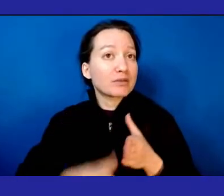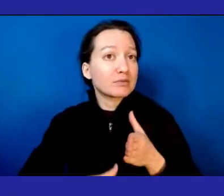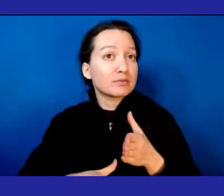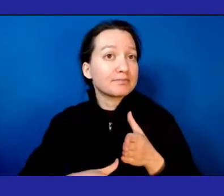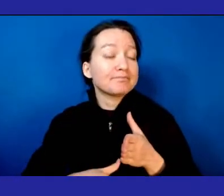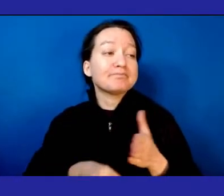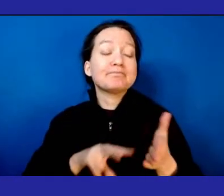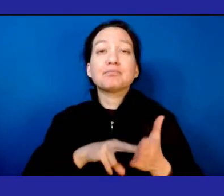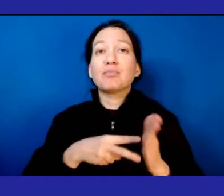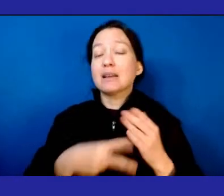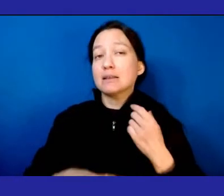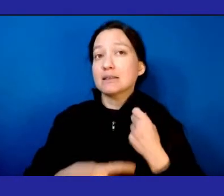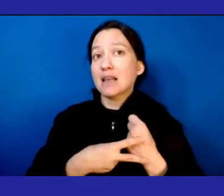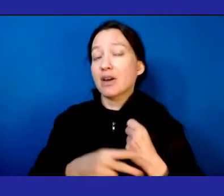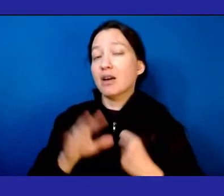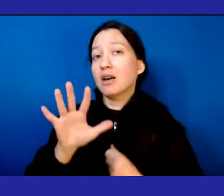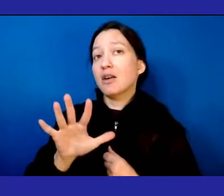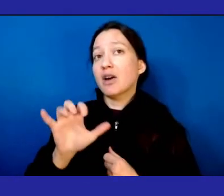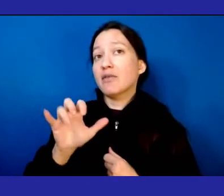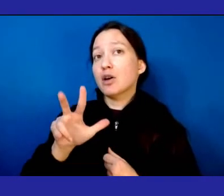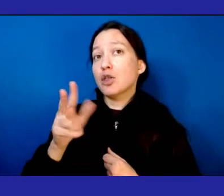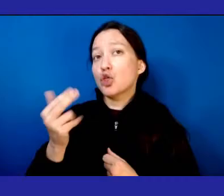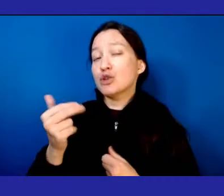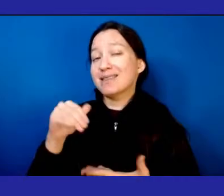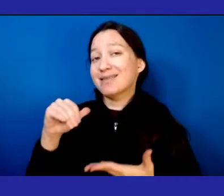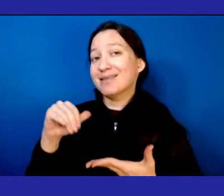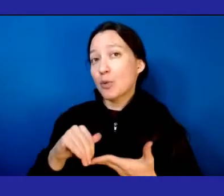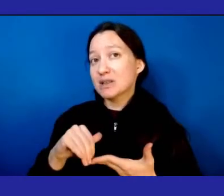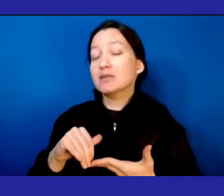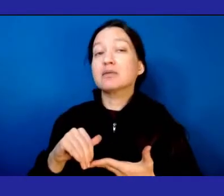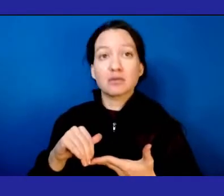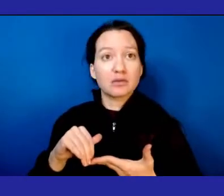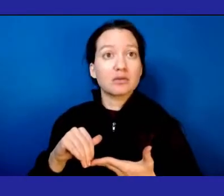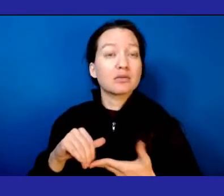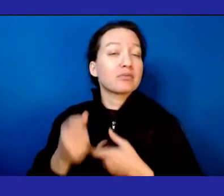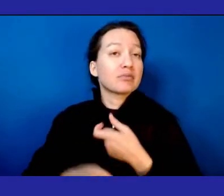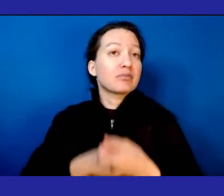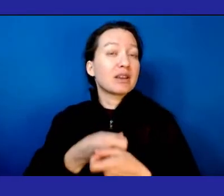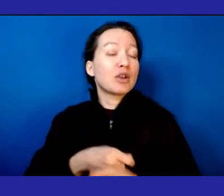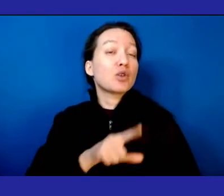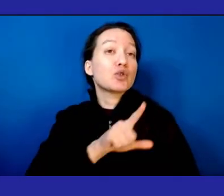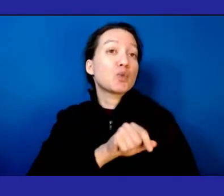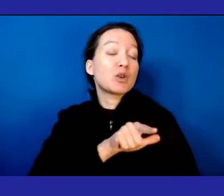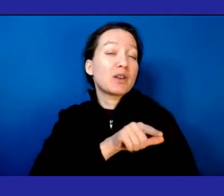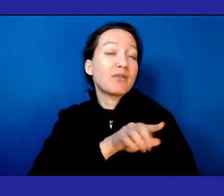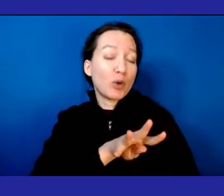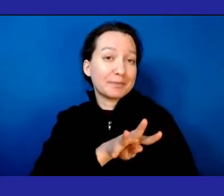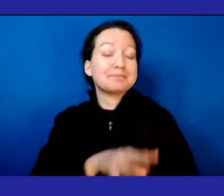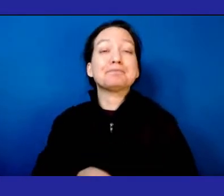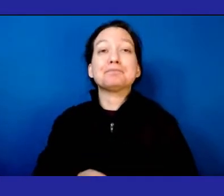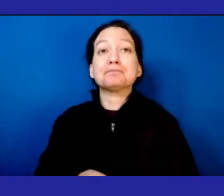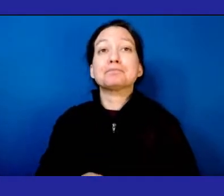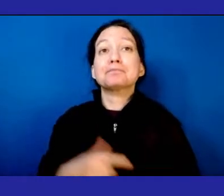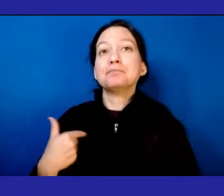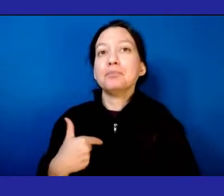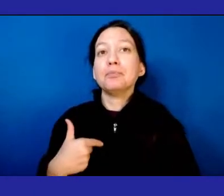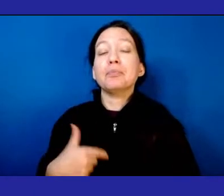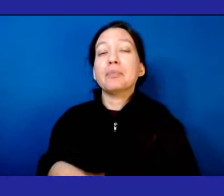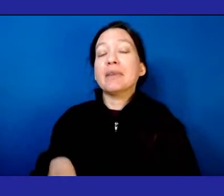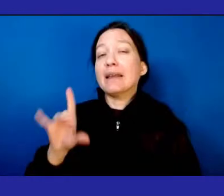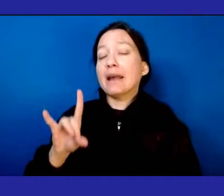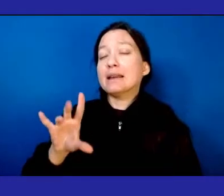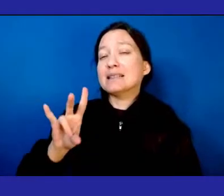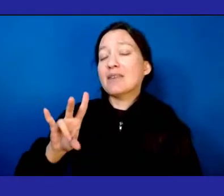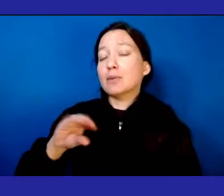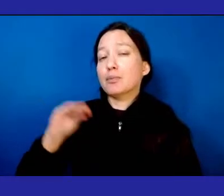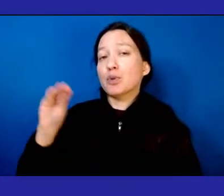a savings of $513,000 in 2024. We also had an 87%